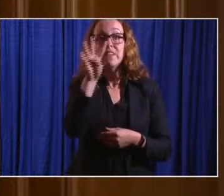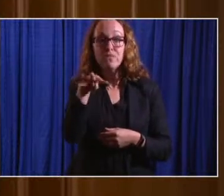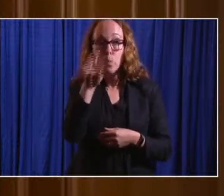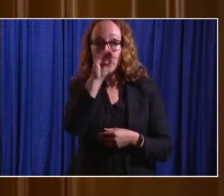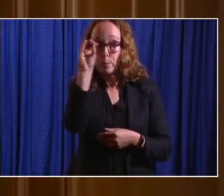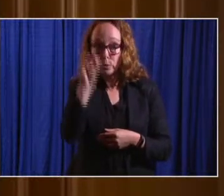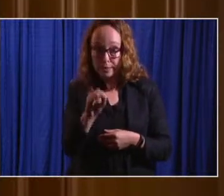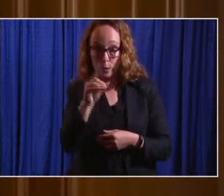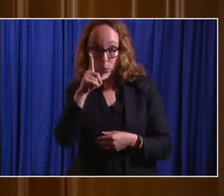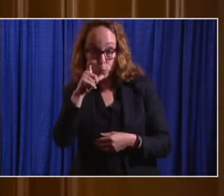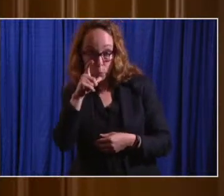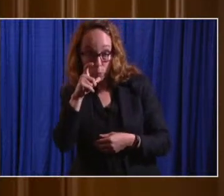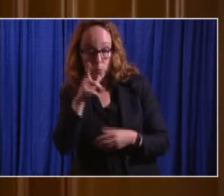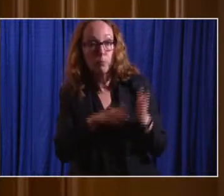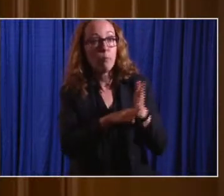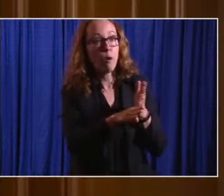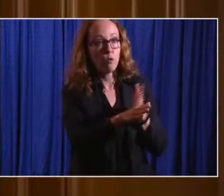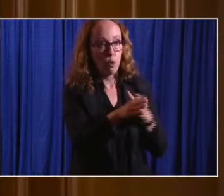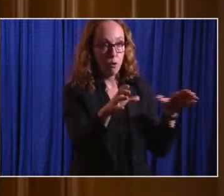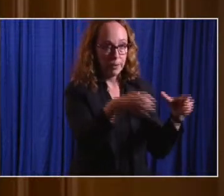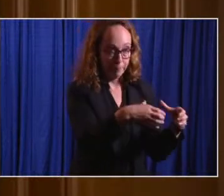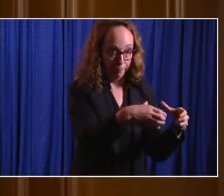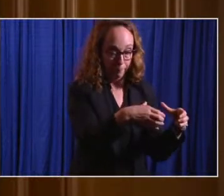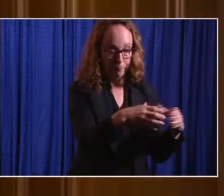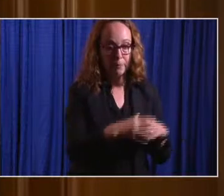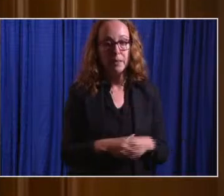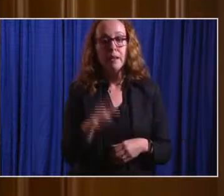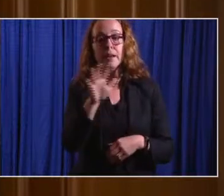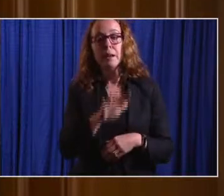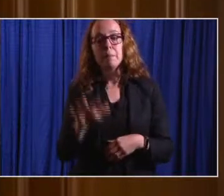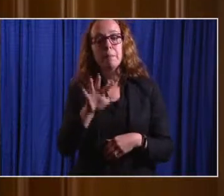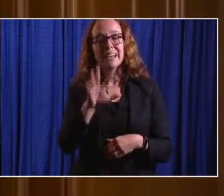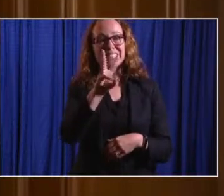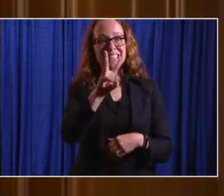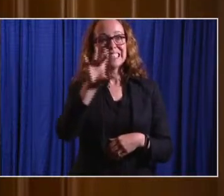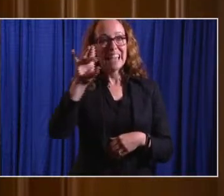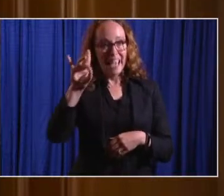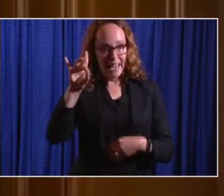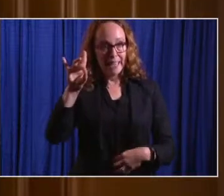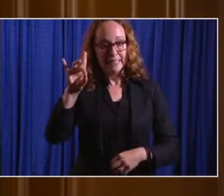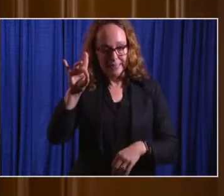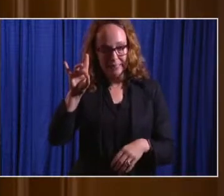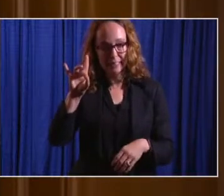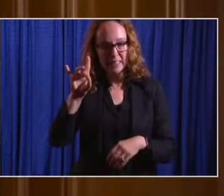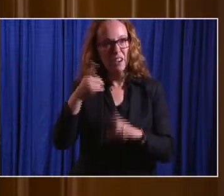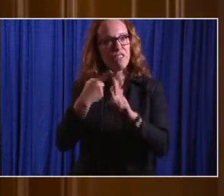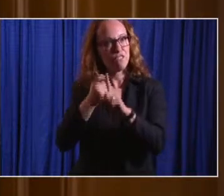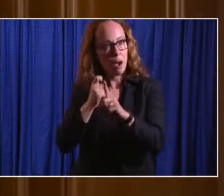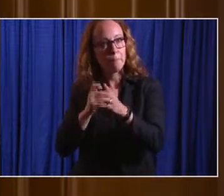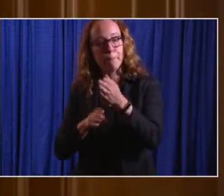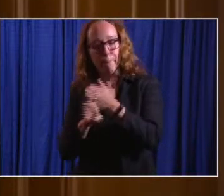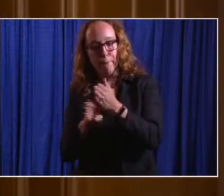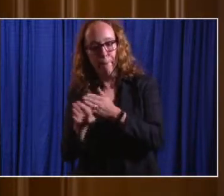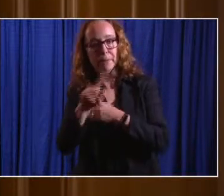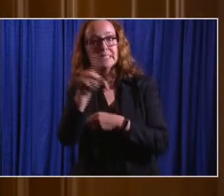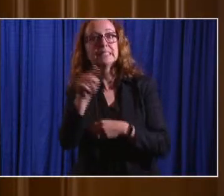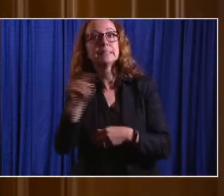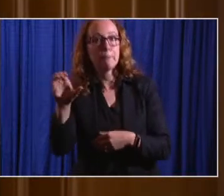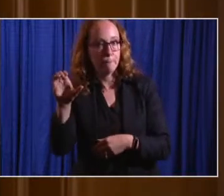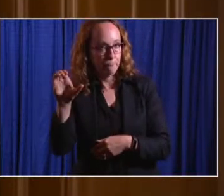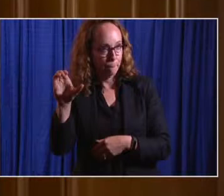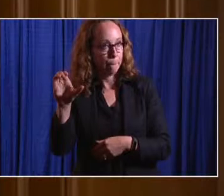minorities, and approximately 68% of those individuals came from the high social vulnerability zip codes that we have